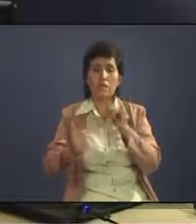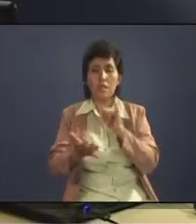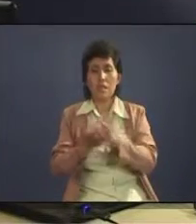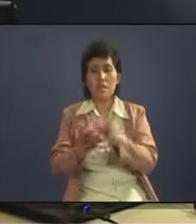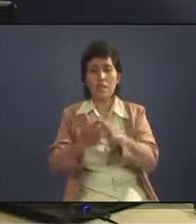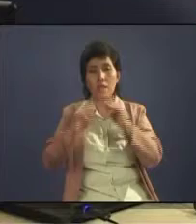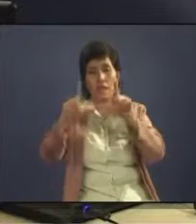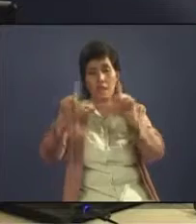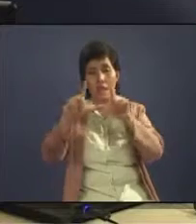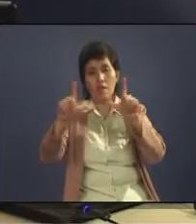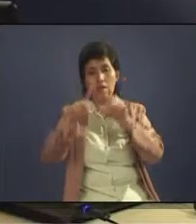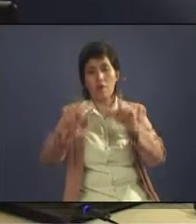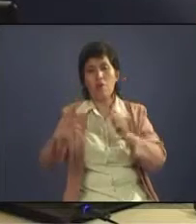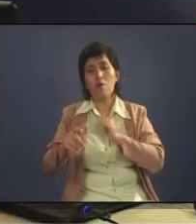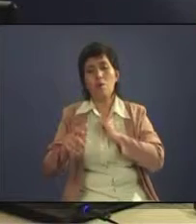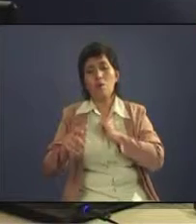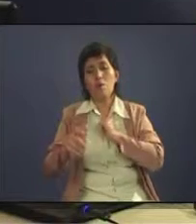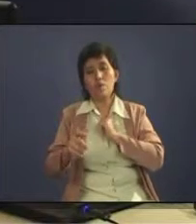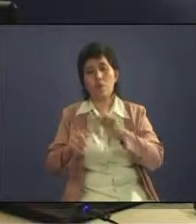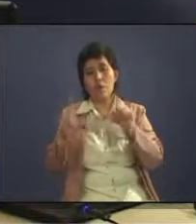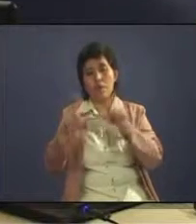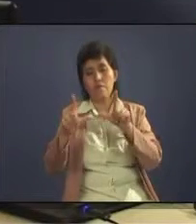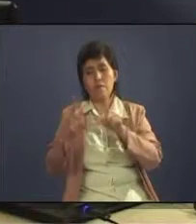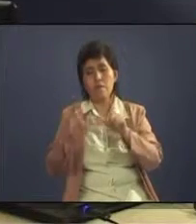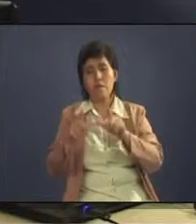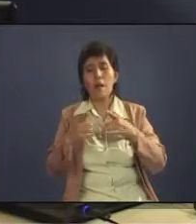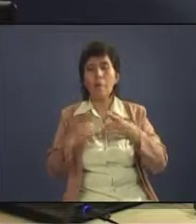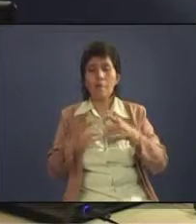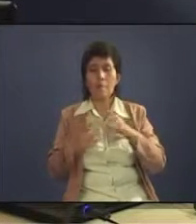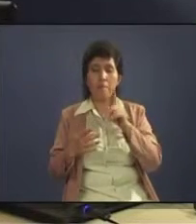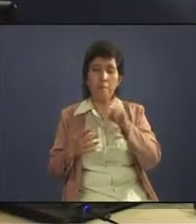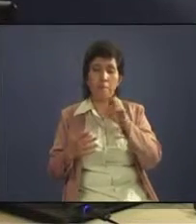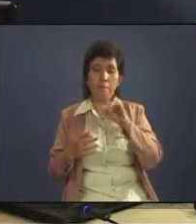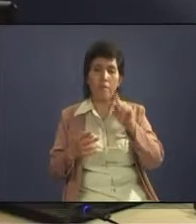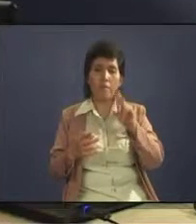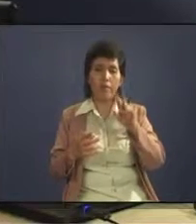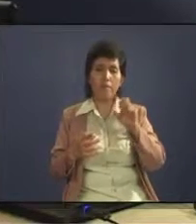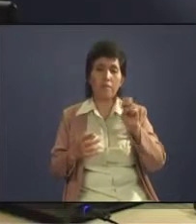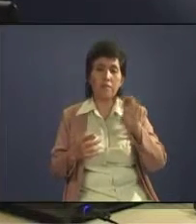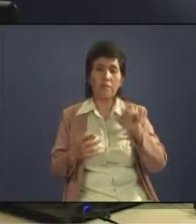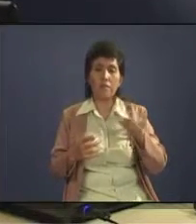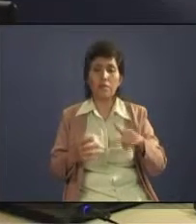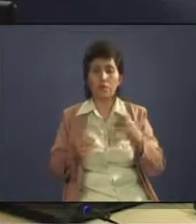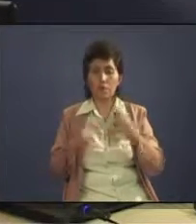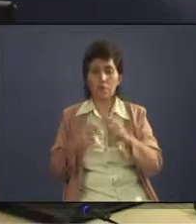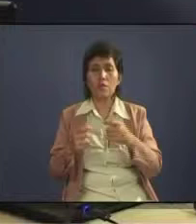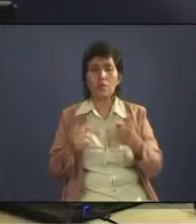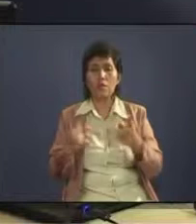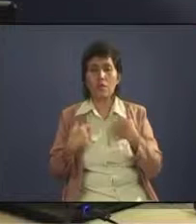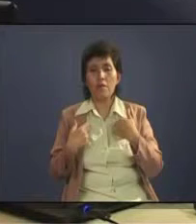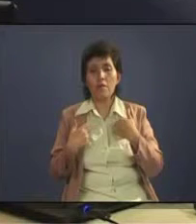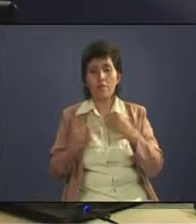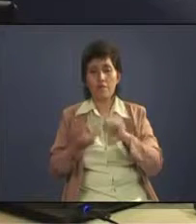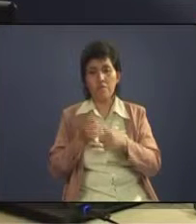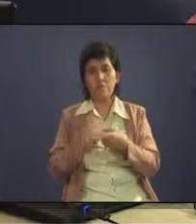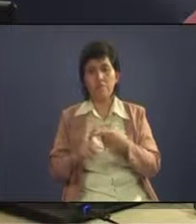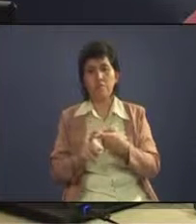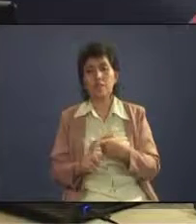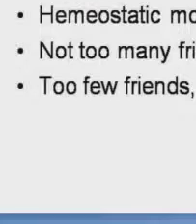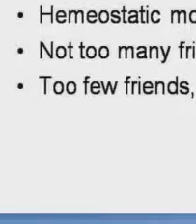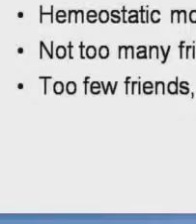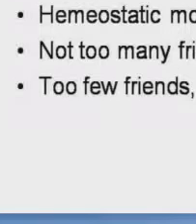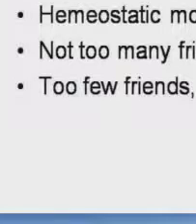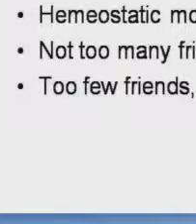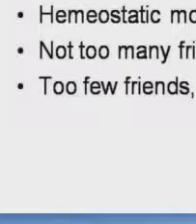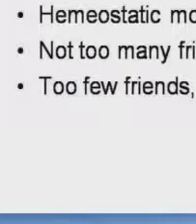preserve our own level and privacy. But in another level, we try to have friends that we can communicate, okay?